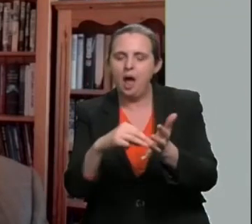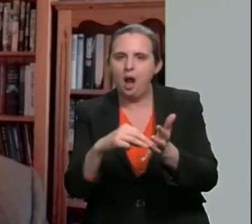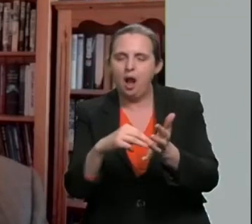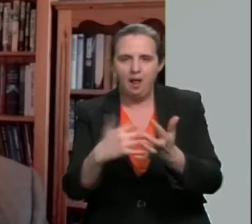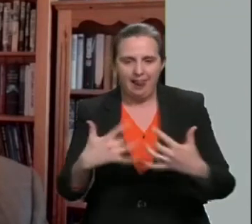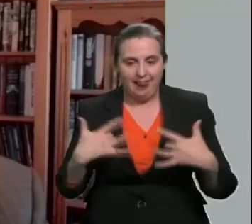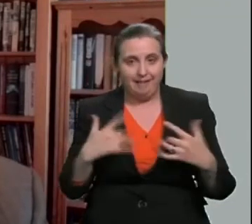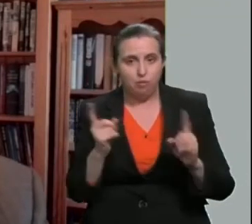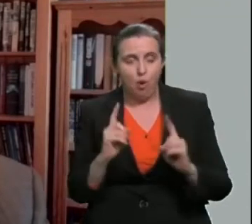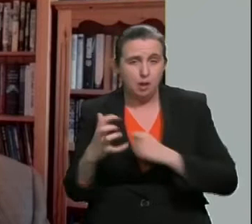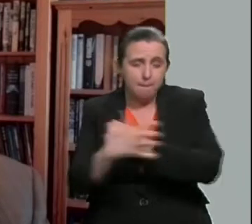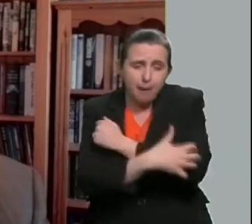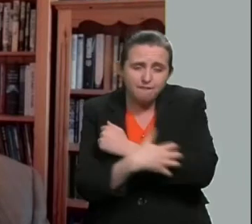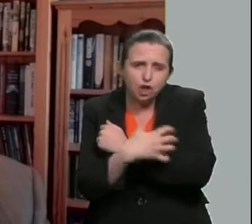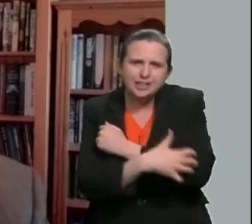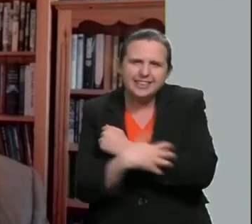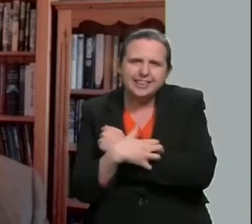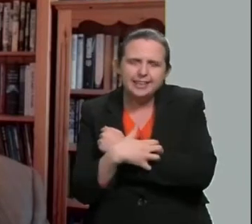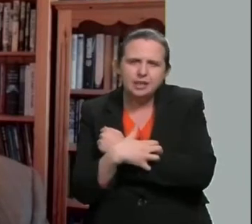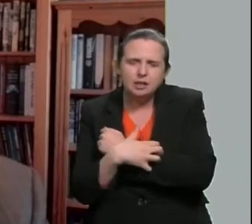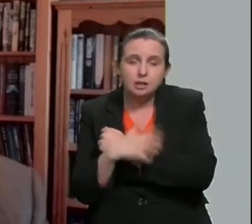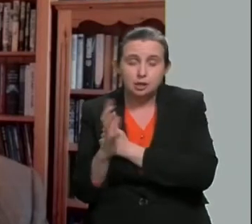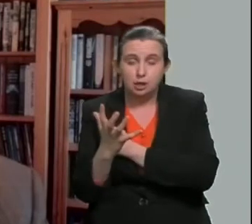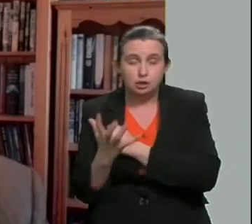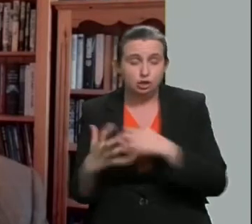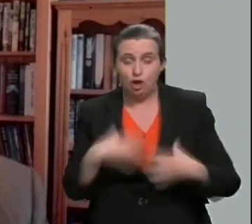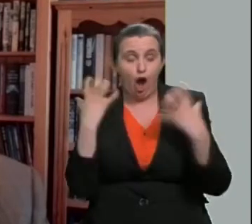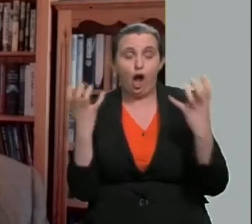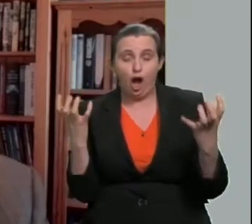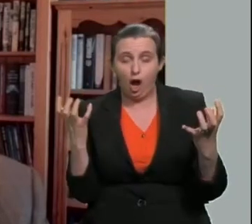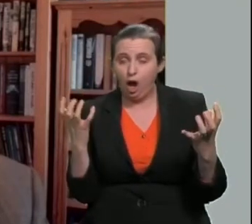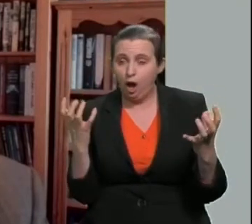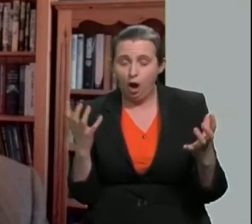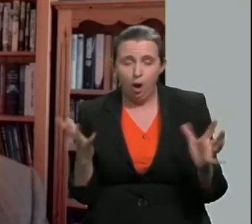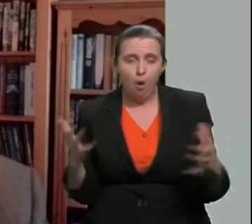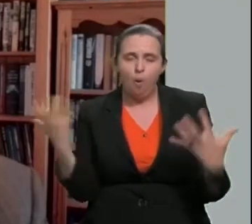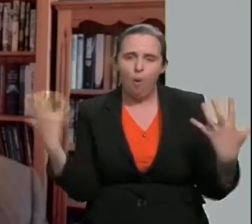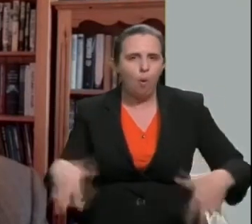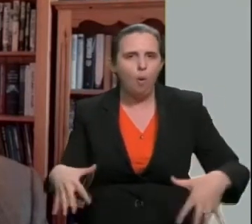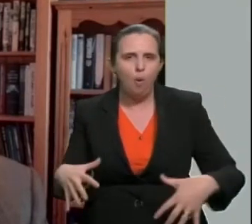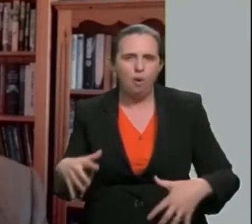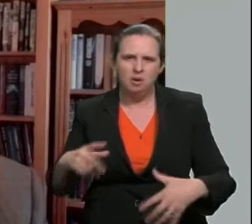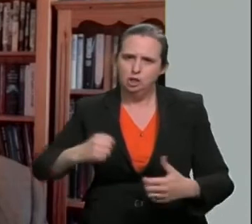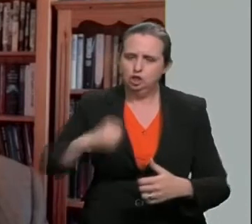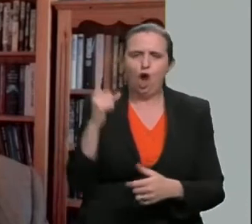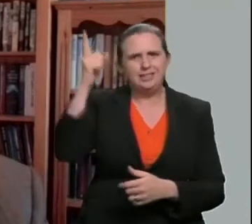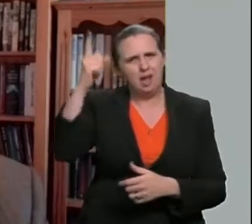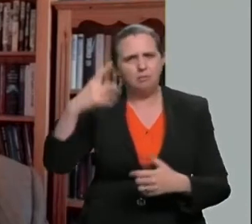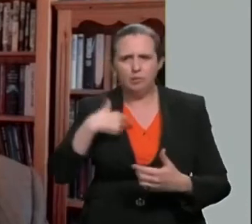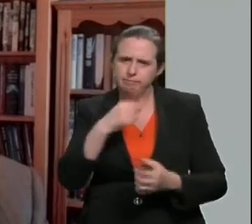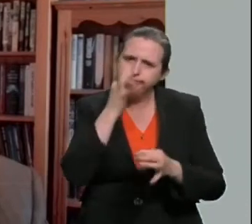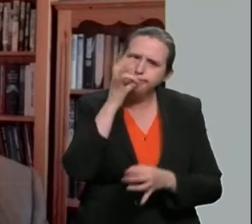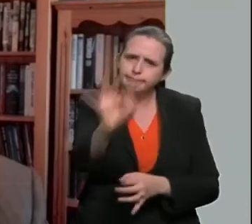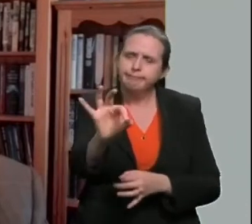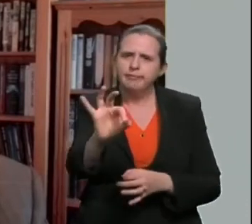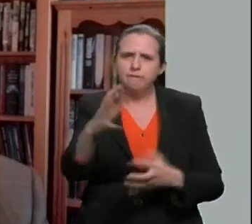government utterly ashamed. The Scottish National Party has repeatedly called for a financial package to boost household incomes and reverse